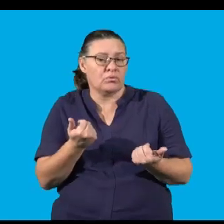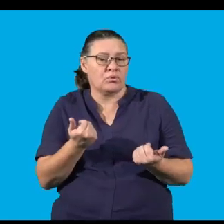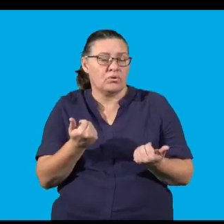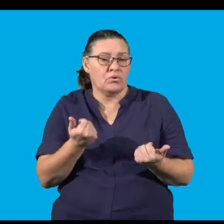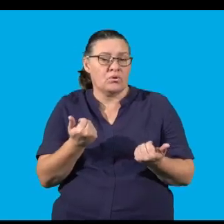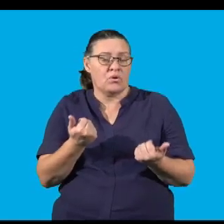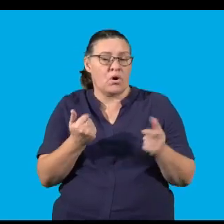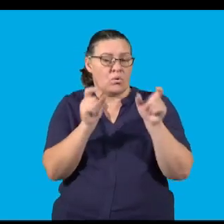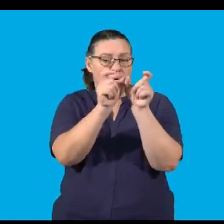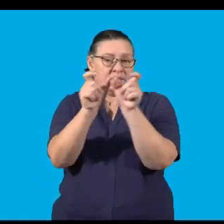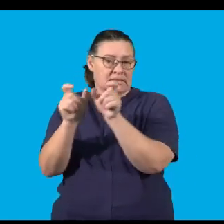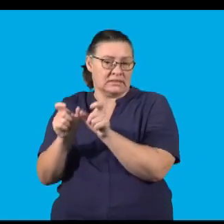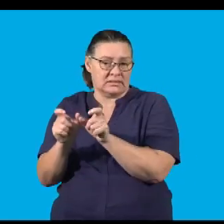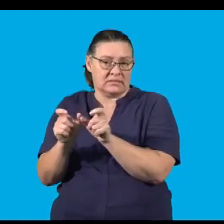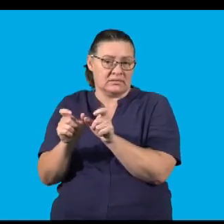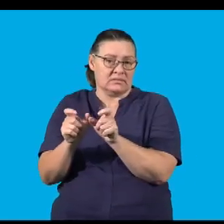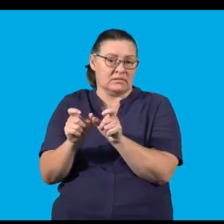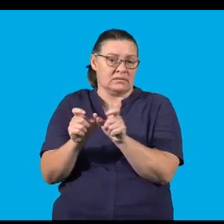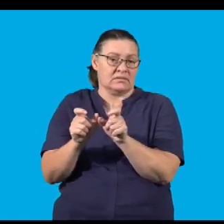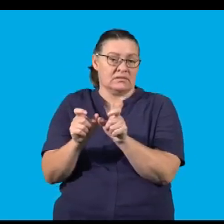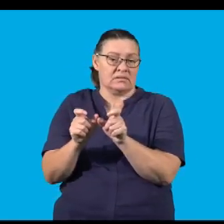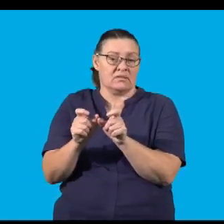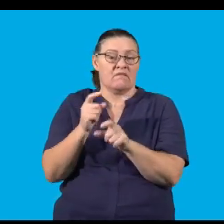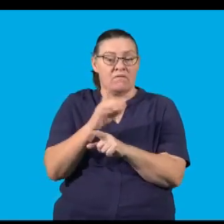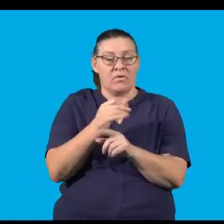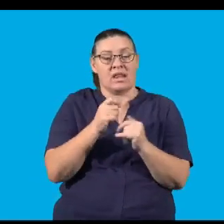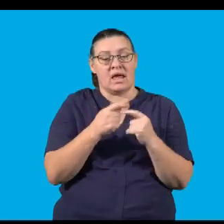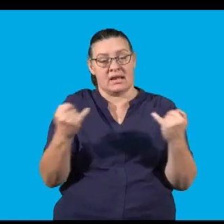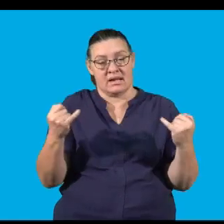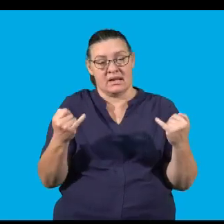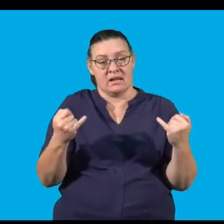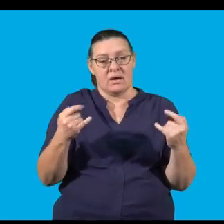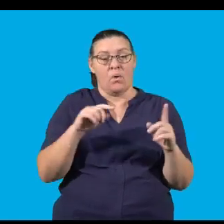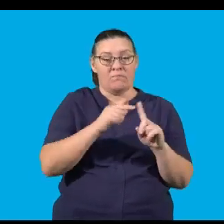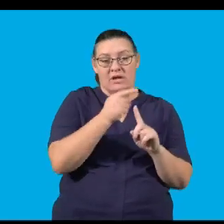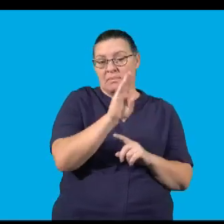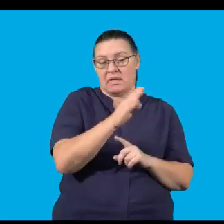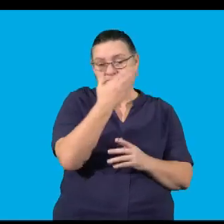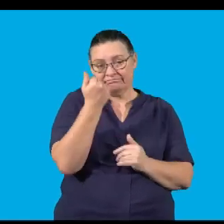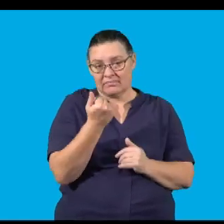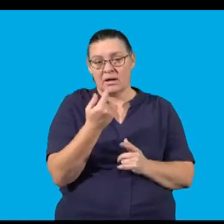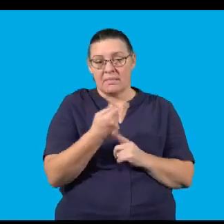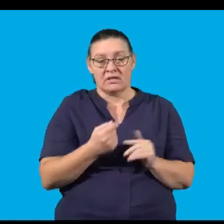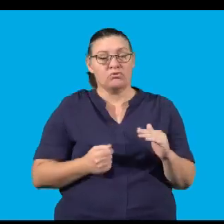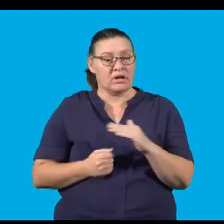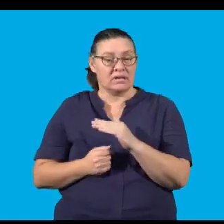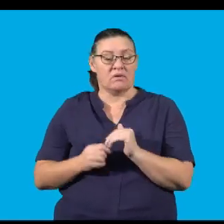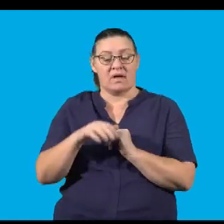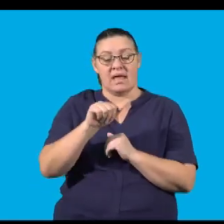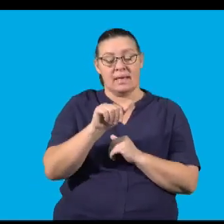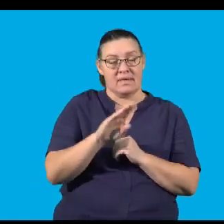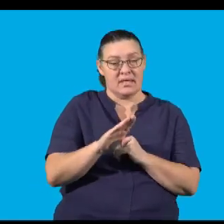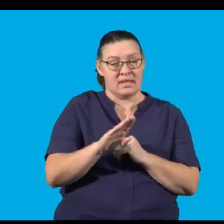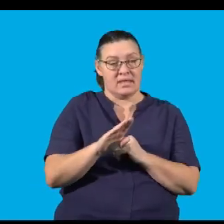the coordinates of the line of the point B. So the gradient here of